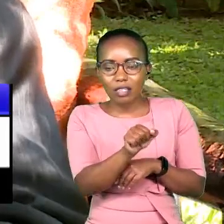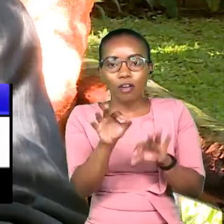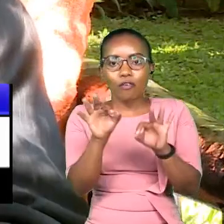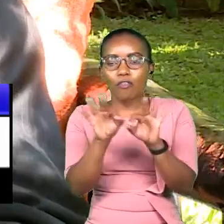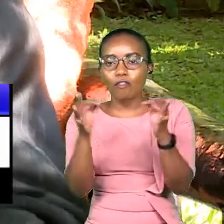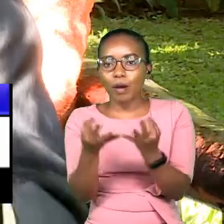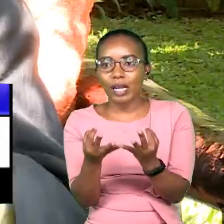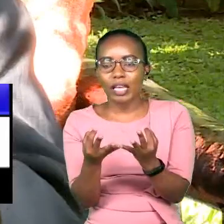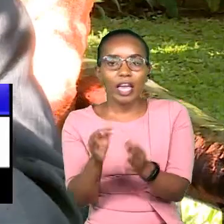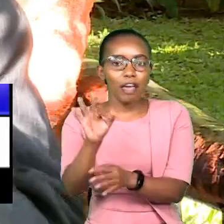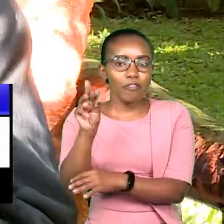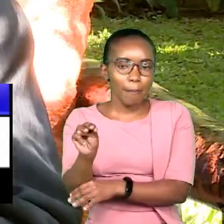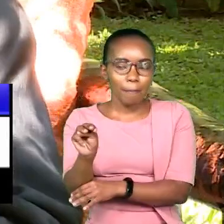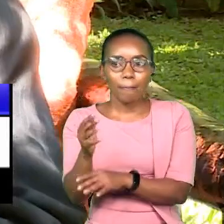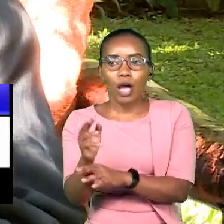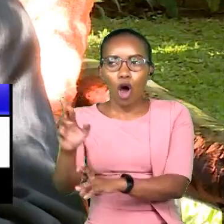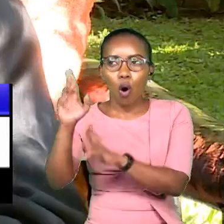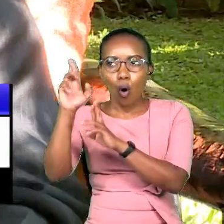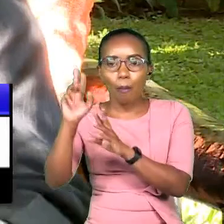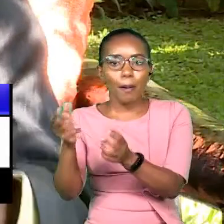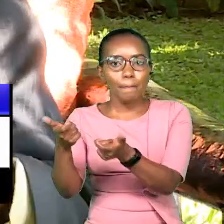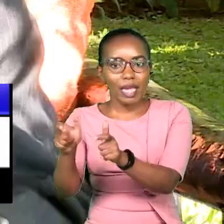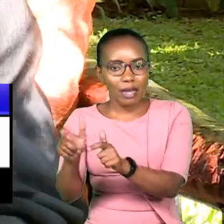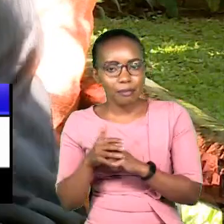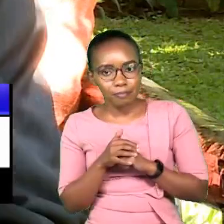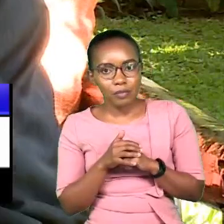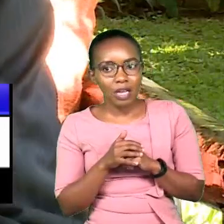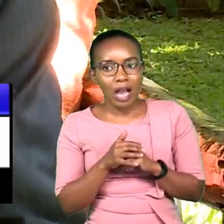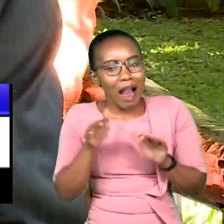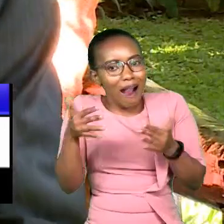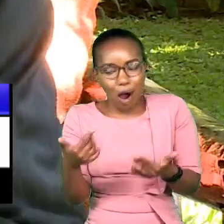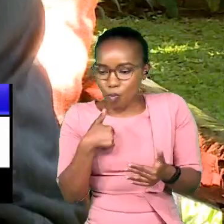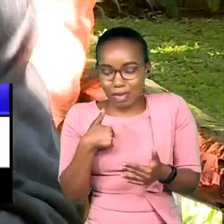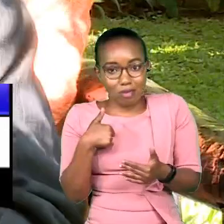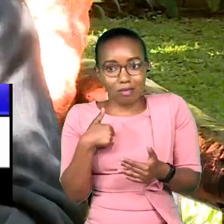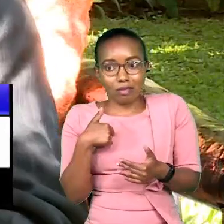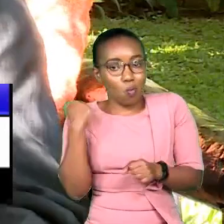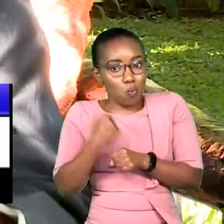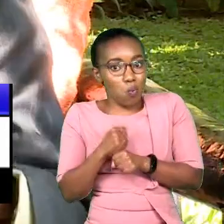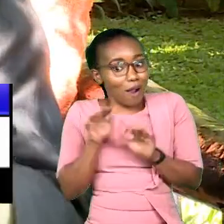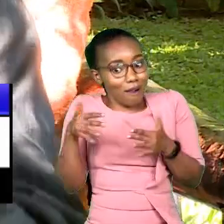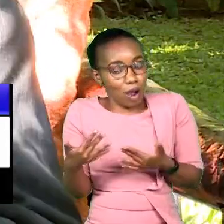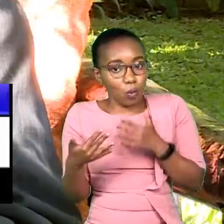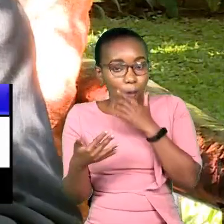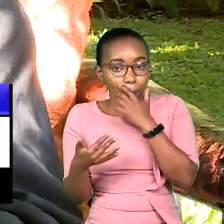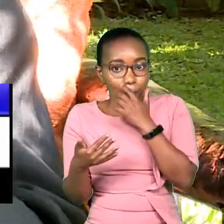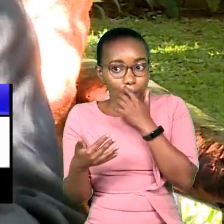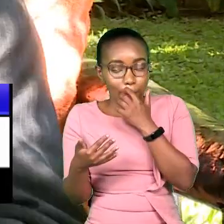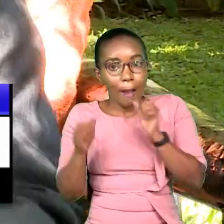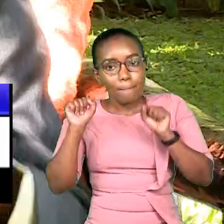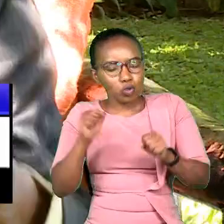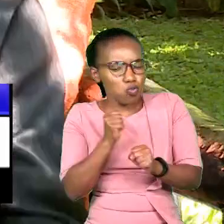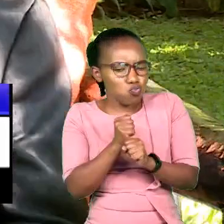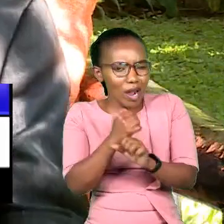Family FM, Hope Media? How is it I was able to make it? If I can make it in all these